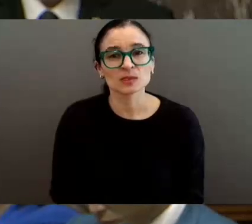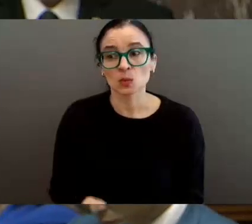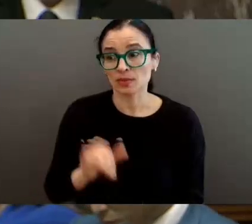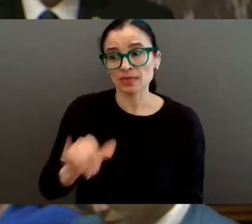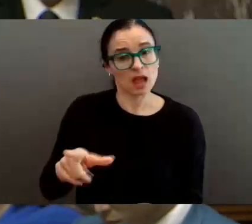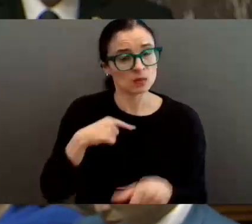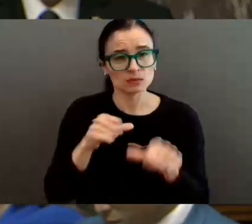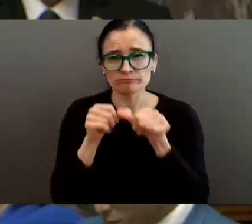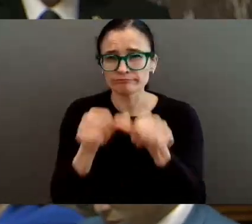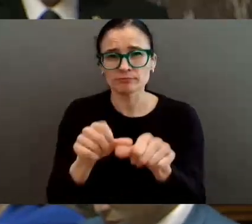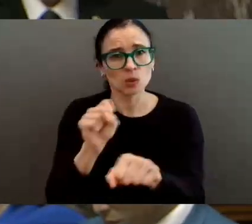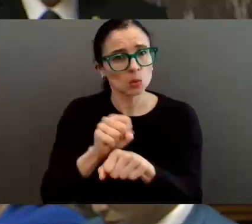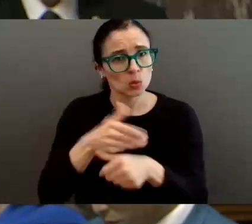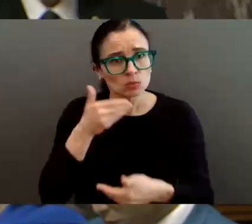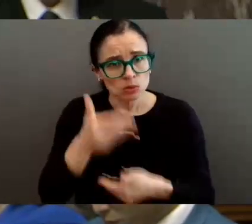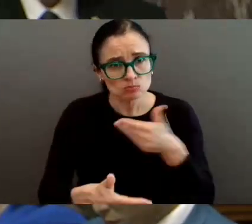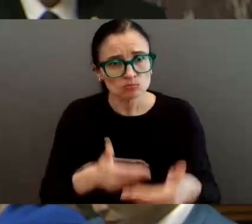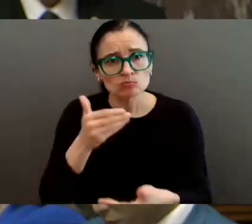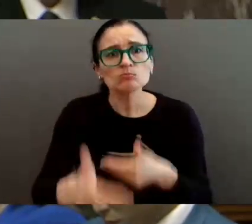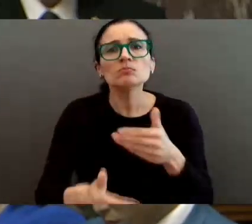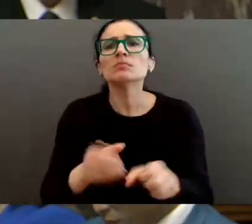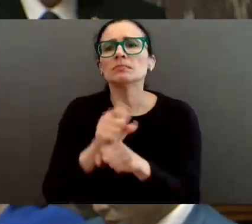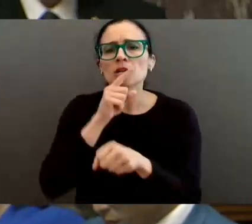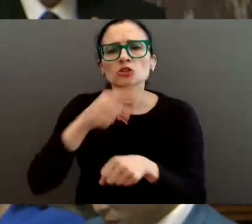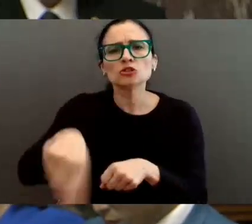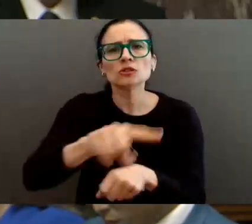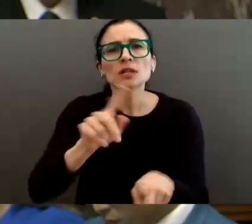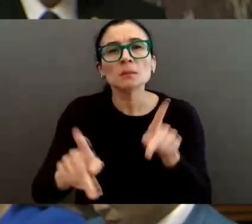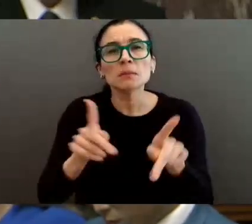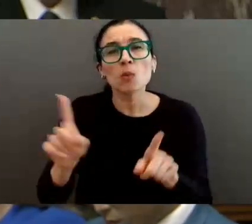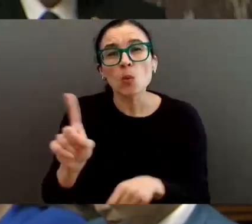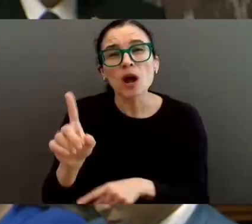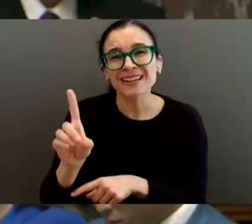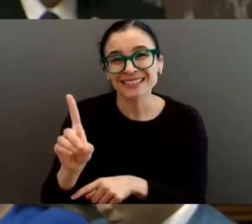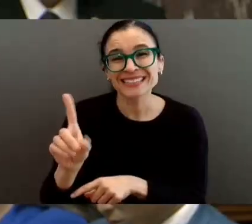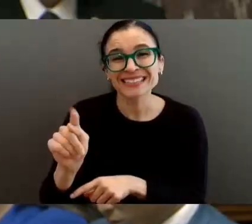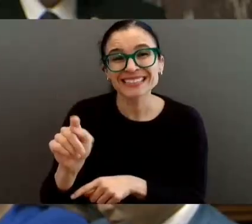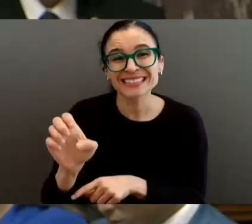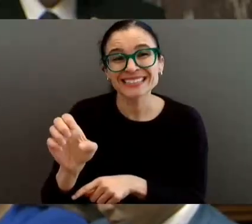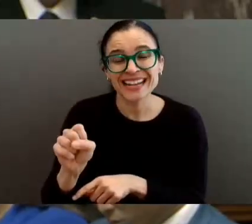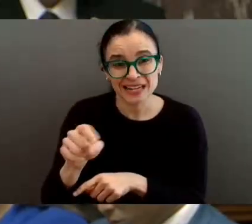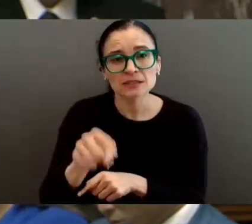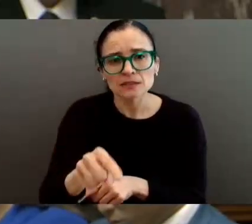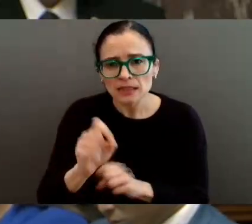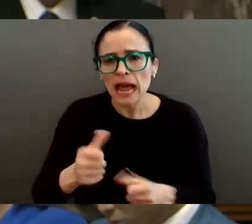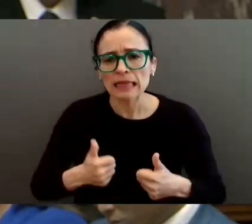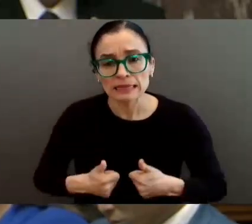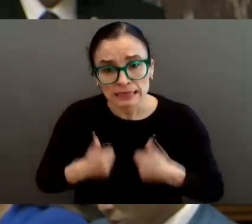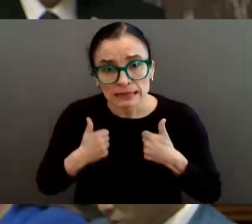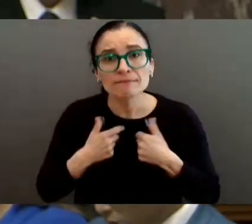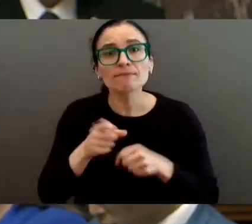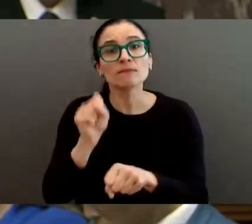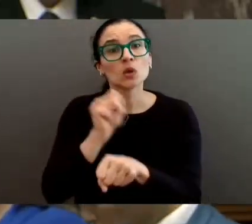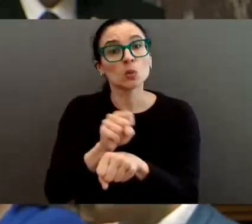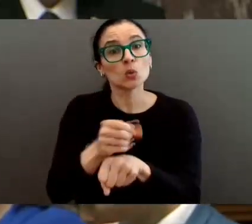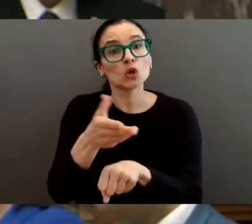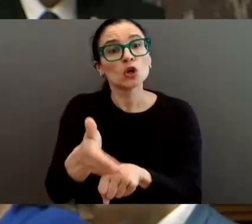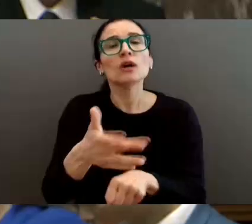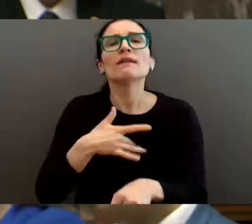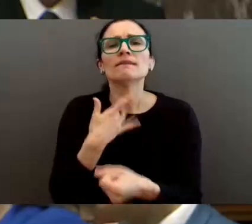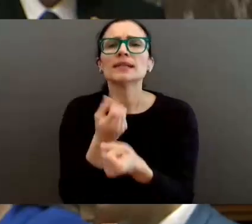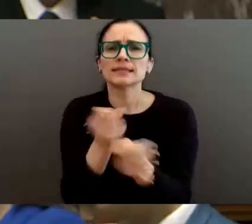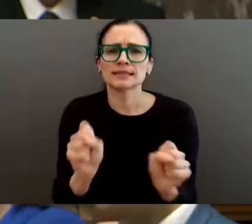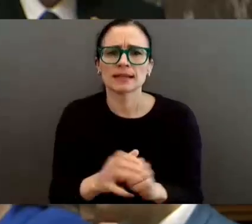side living and working safer and make the area safer for everybody, it's very important to hear outside